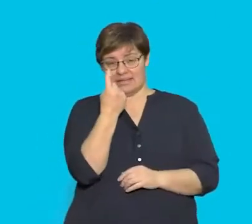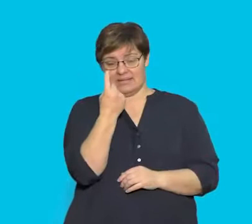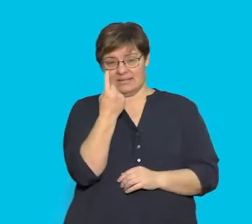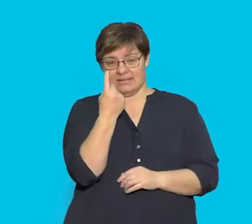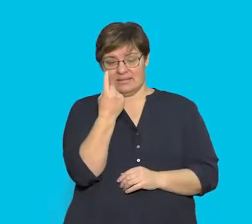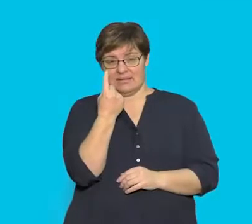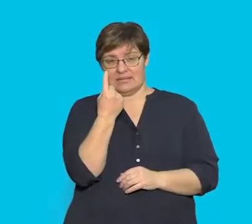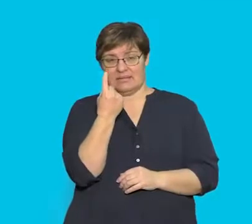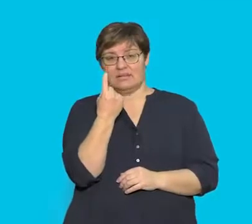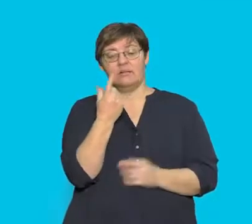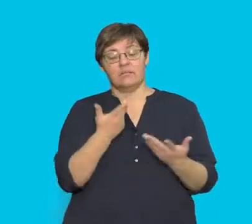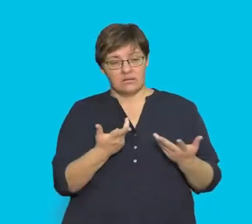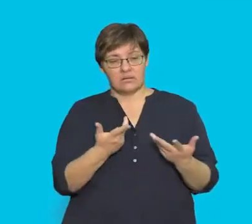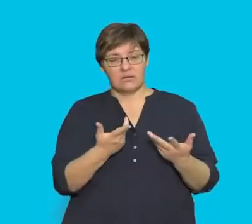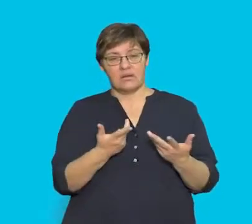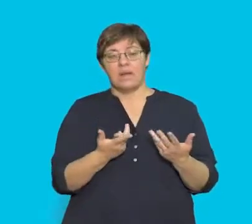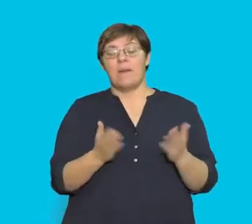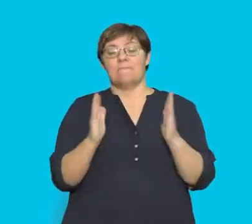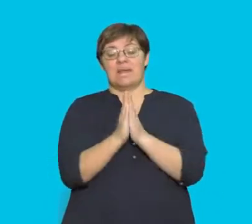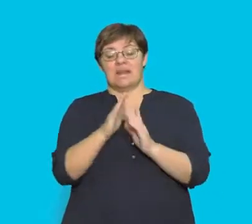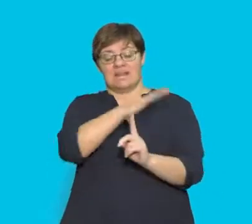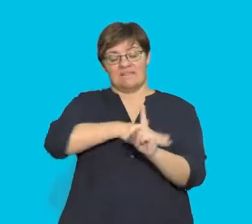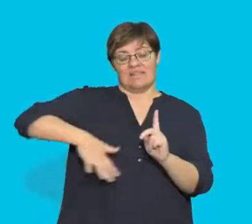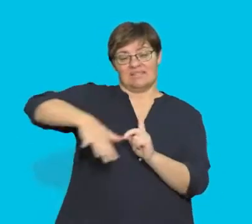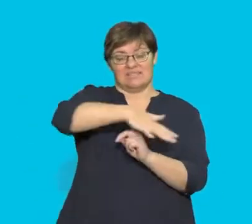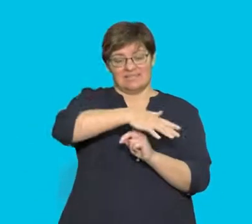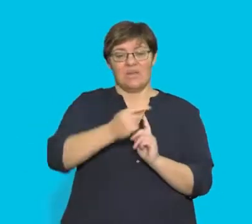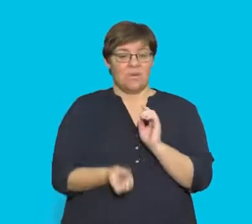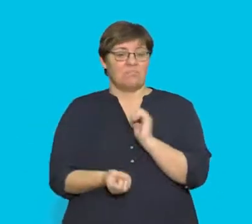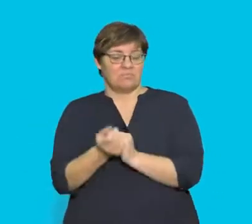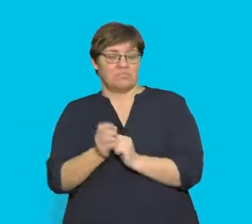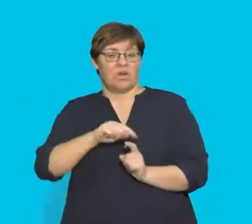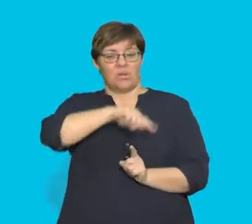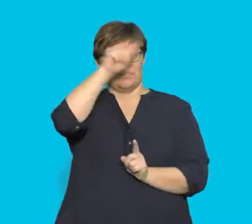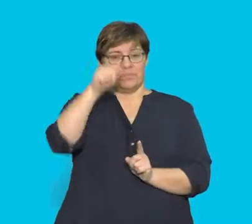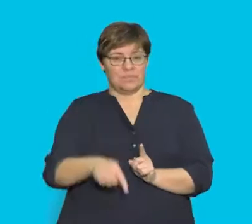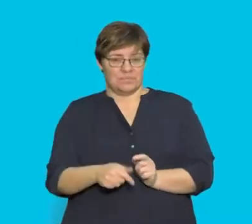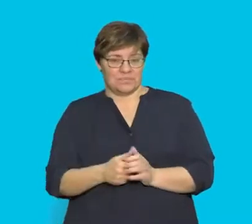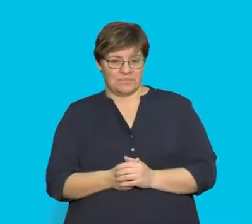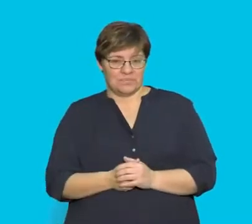understanding of the magnetic field that we observe around a loop.